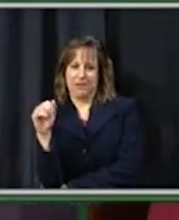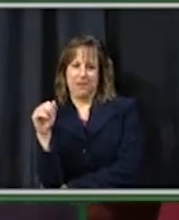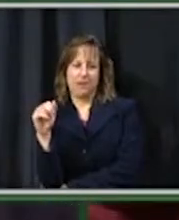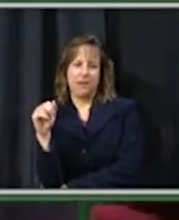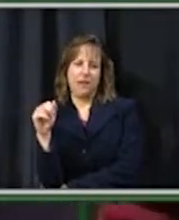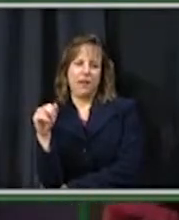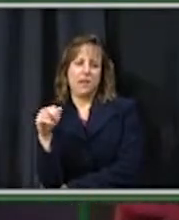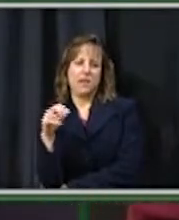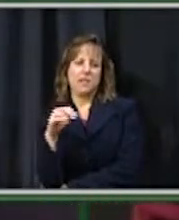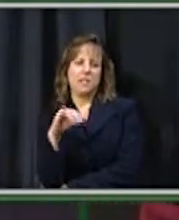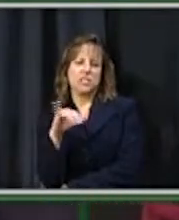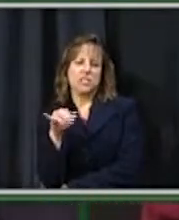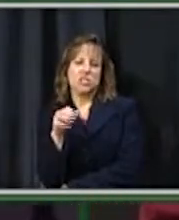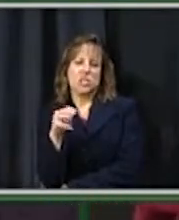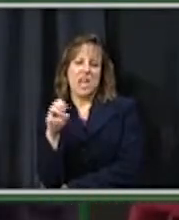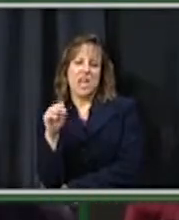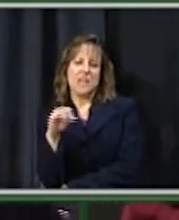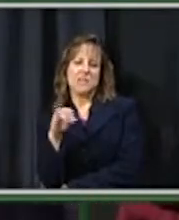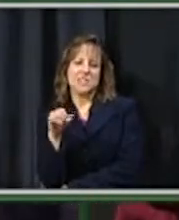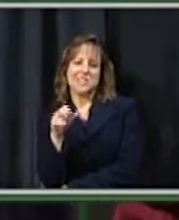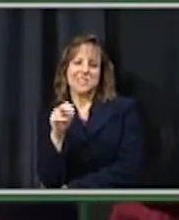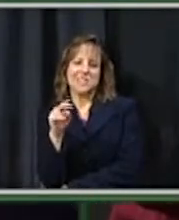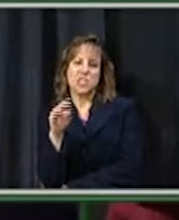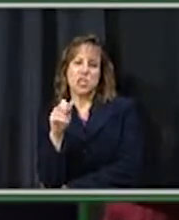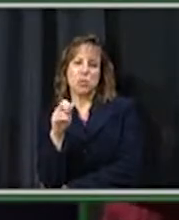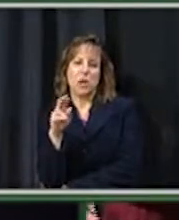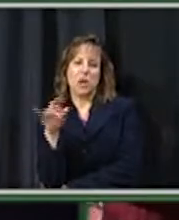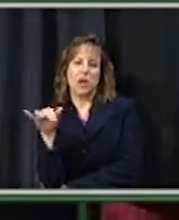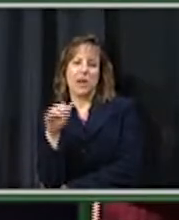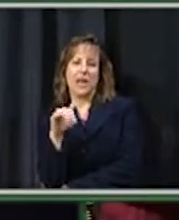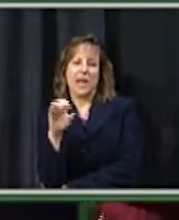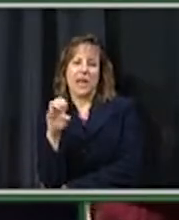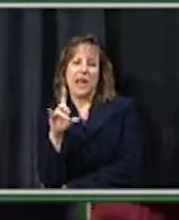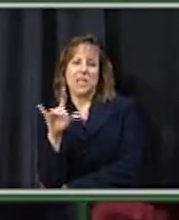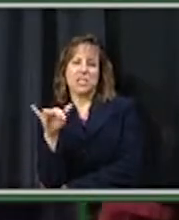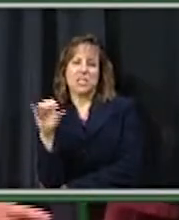James January. Ashley Lucero.